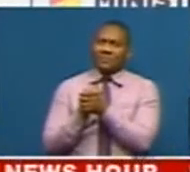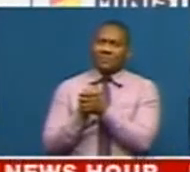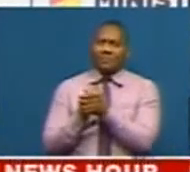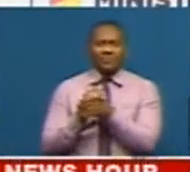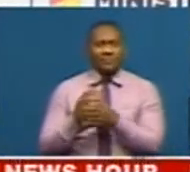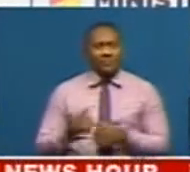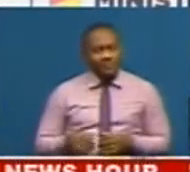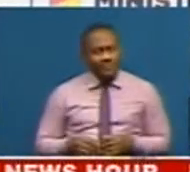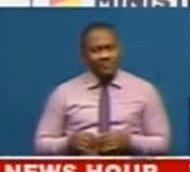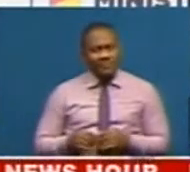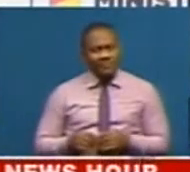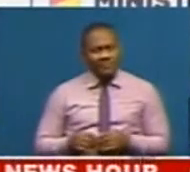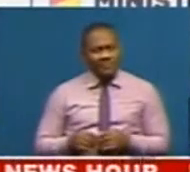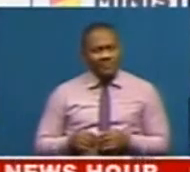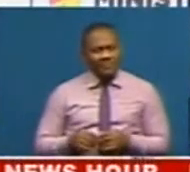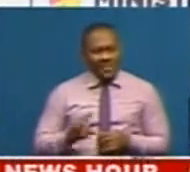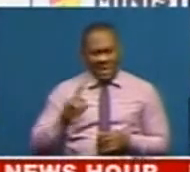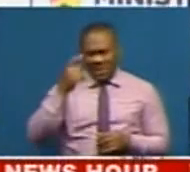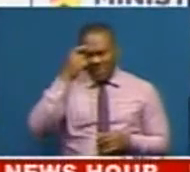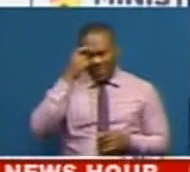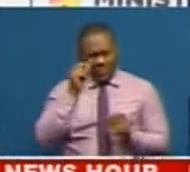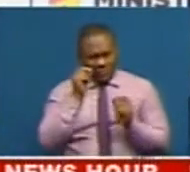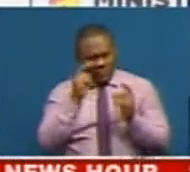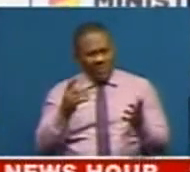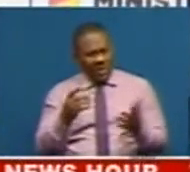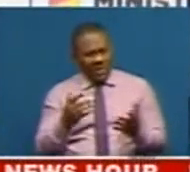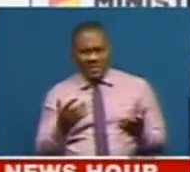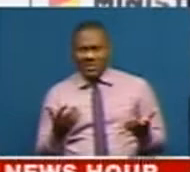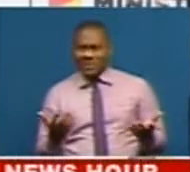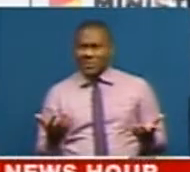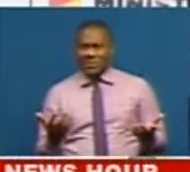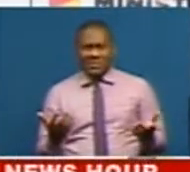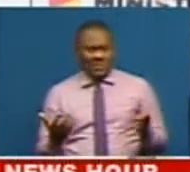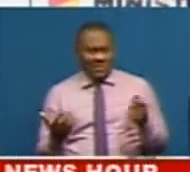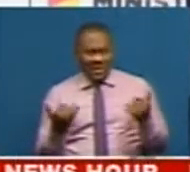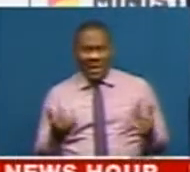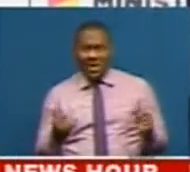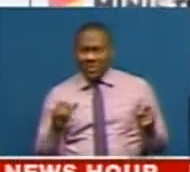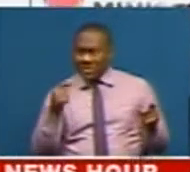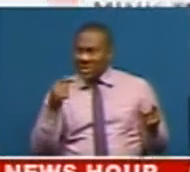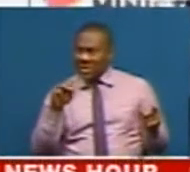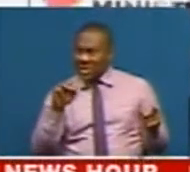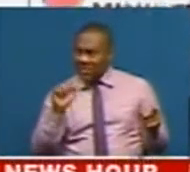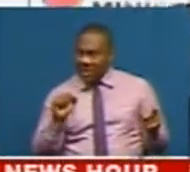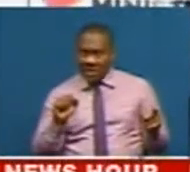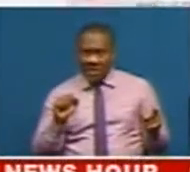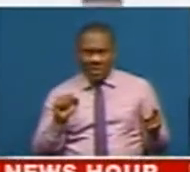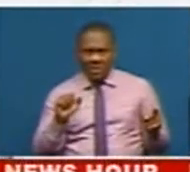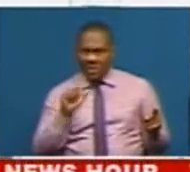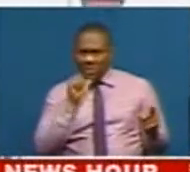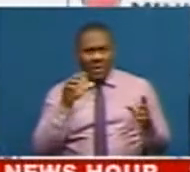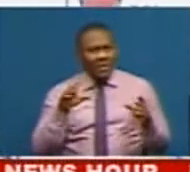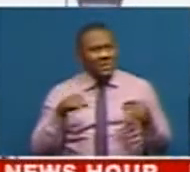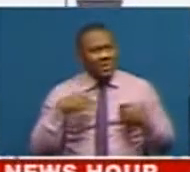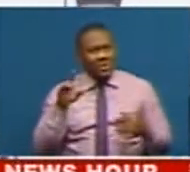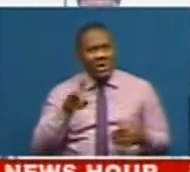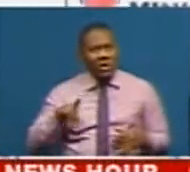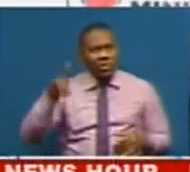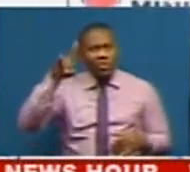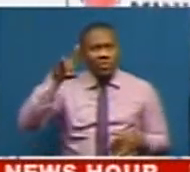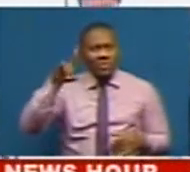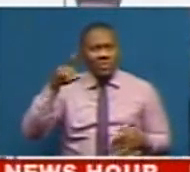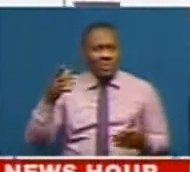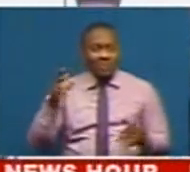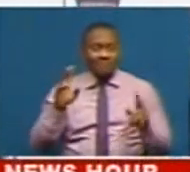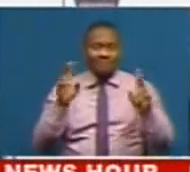Government is therefore taken aback at the current position of the GMA when it says, and